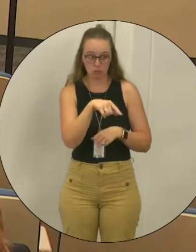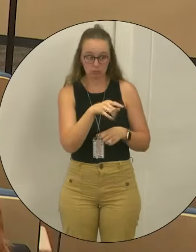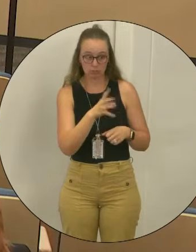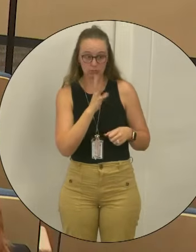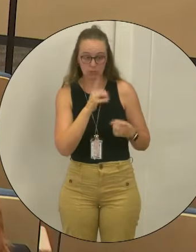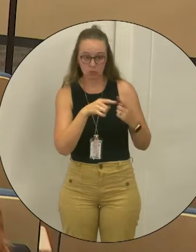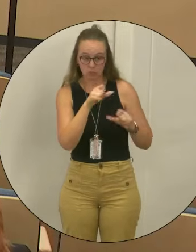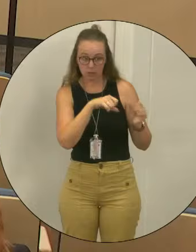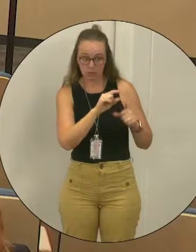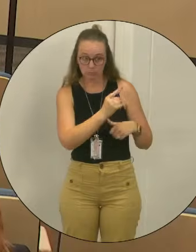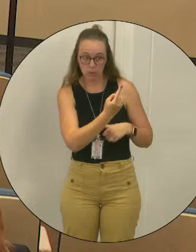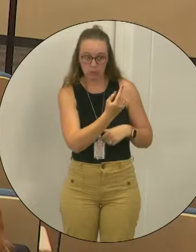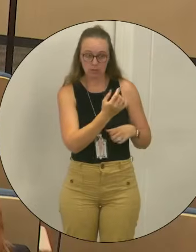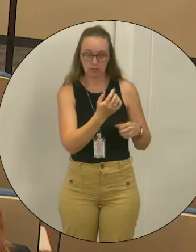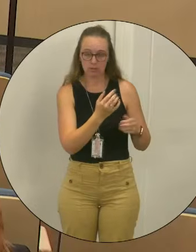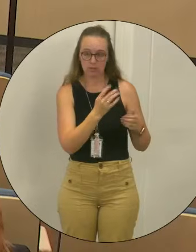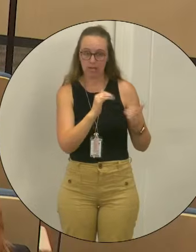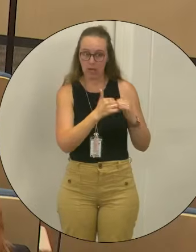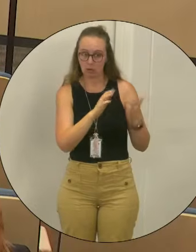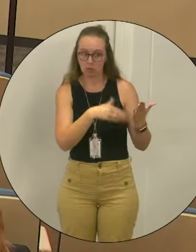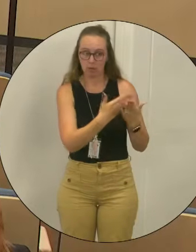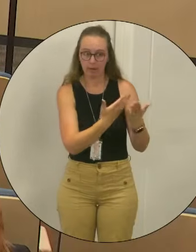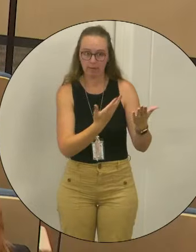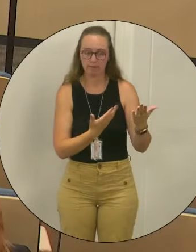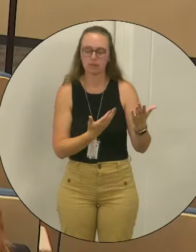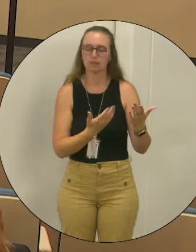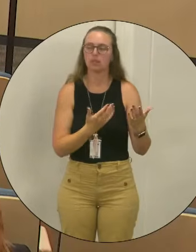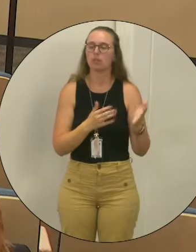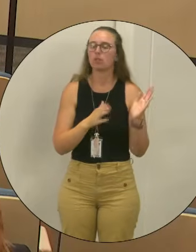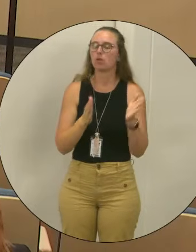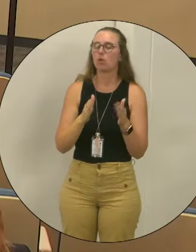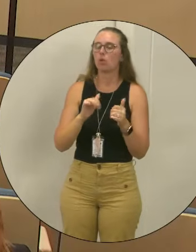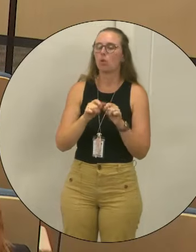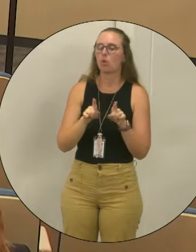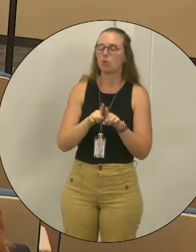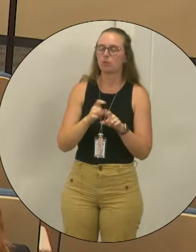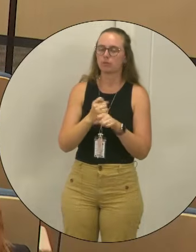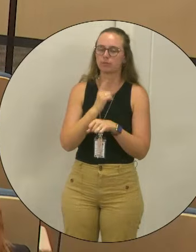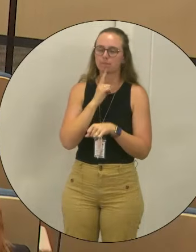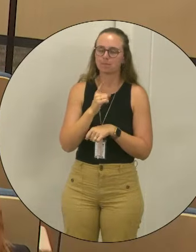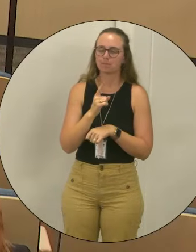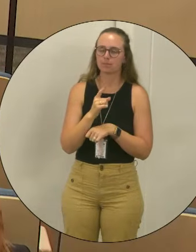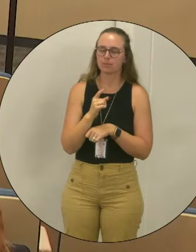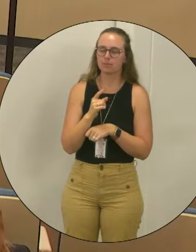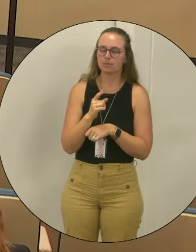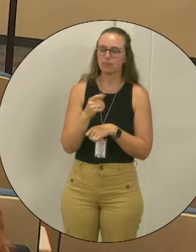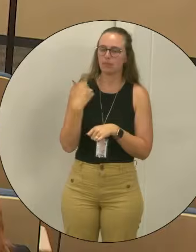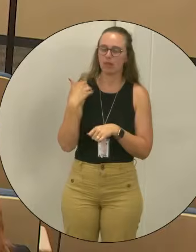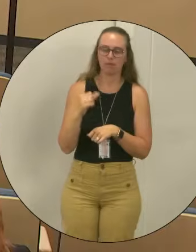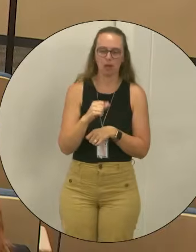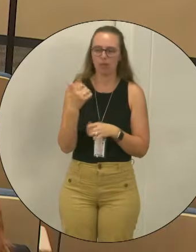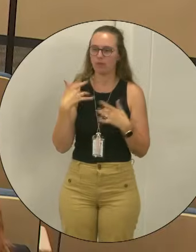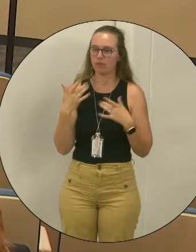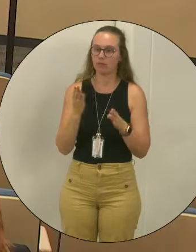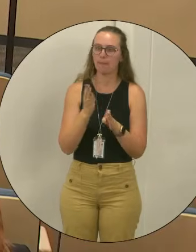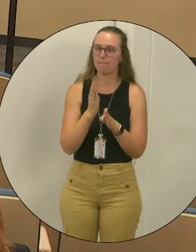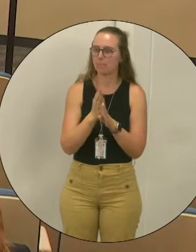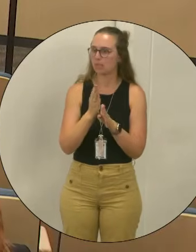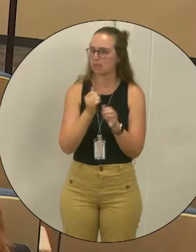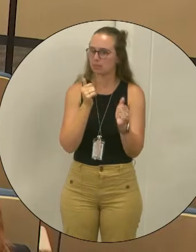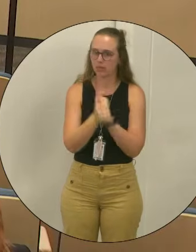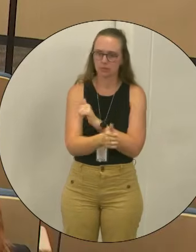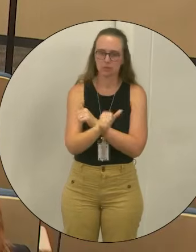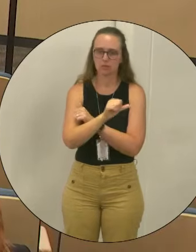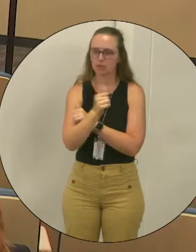each other first in getting there? And then also making sure that they have, in other instances, bus passes and